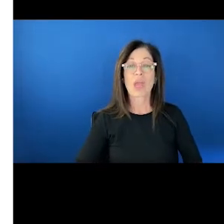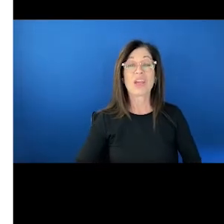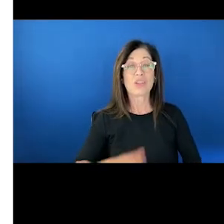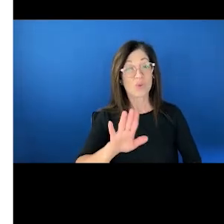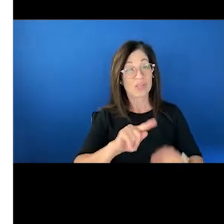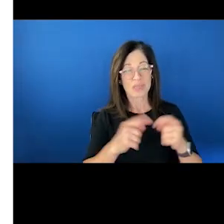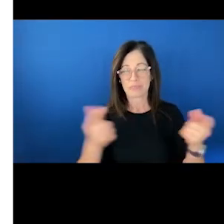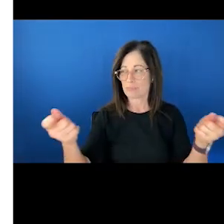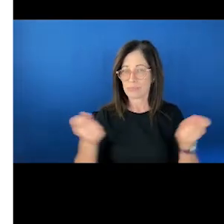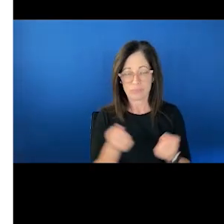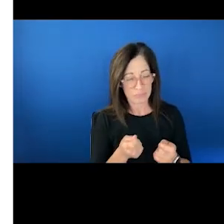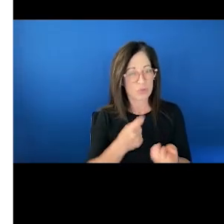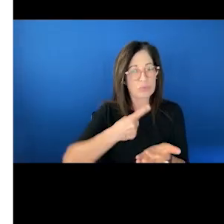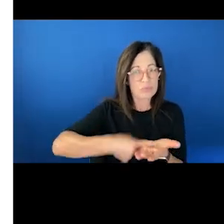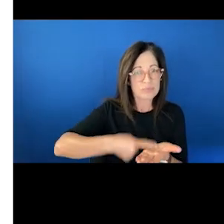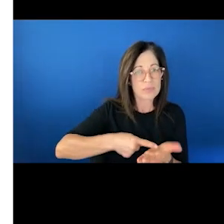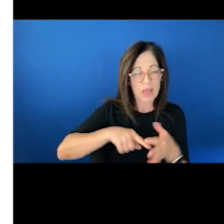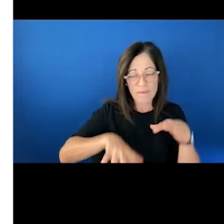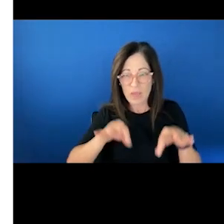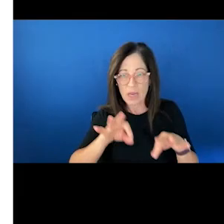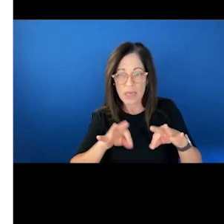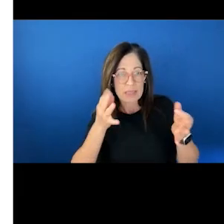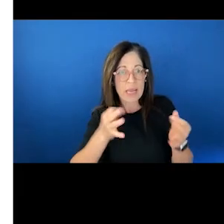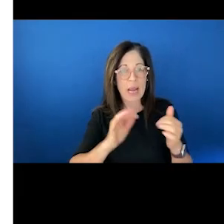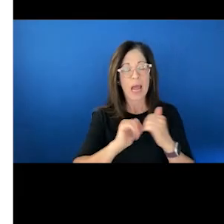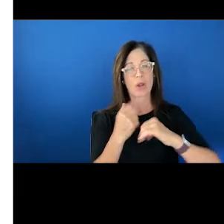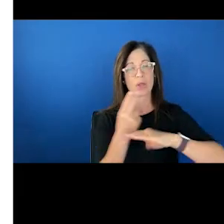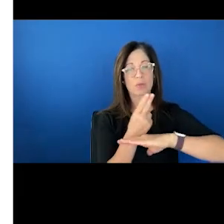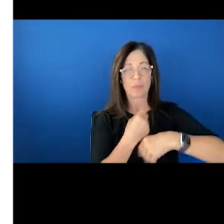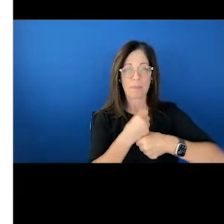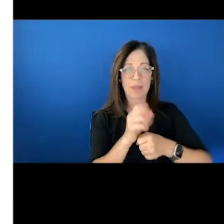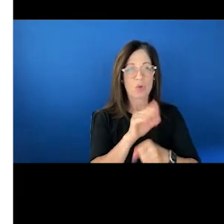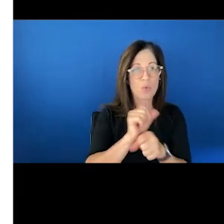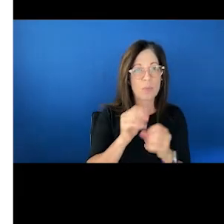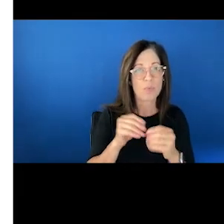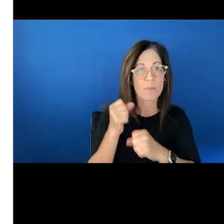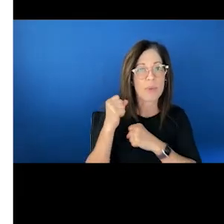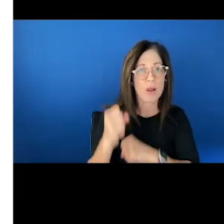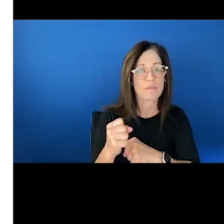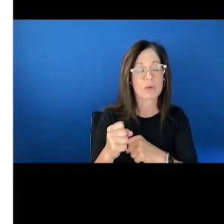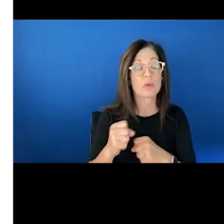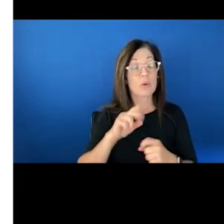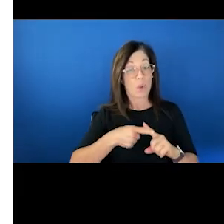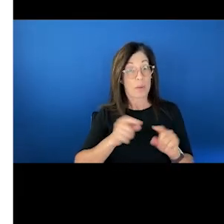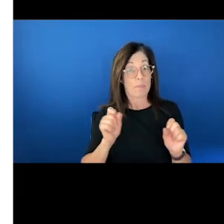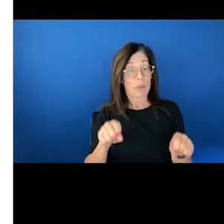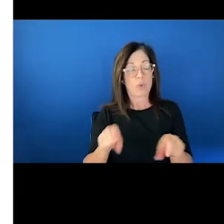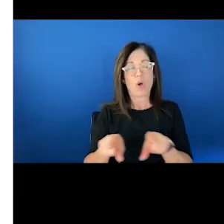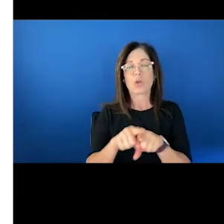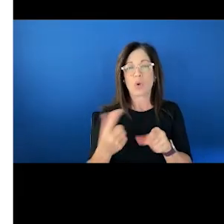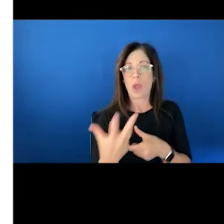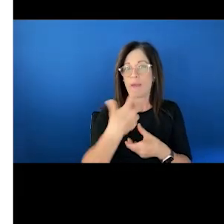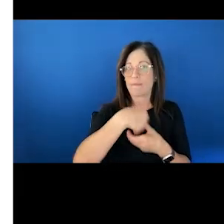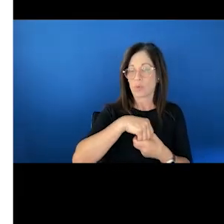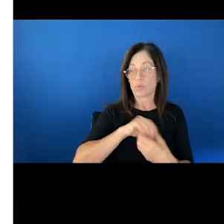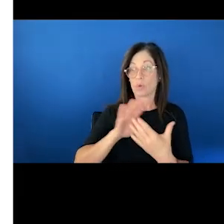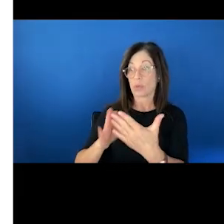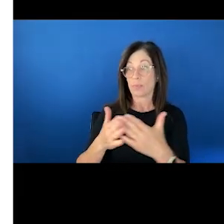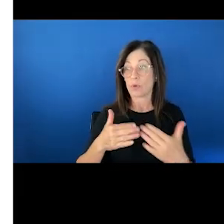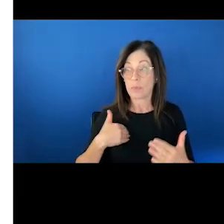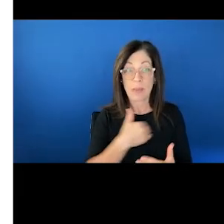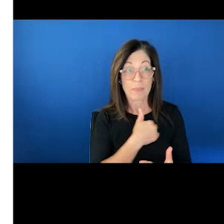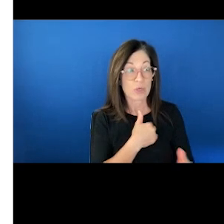bring your team together to look at the findings and decide how to apply them to strengthen your work. When possible, involve community